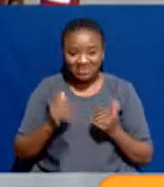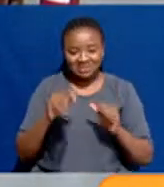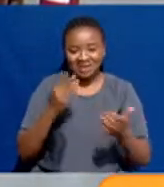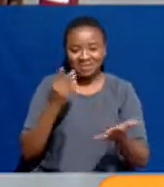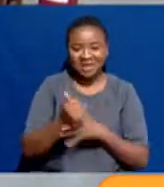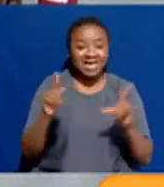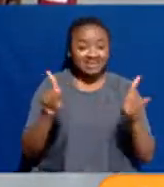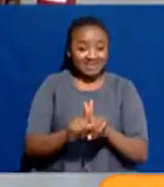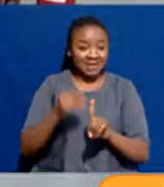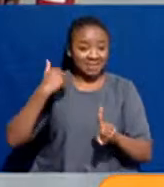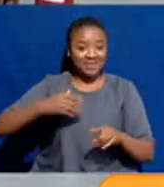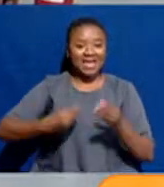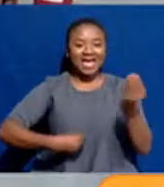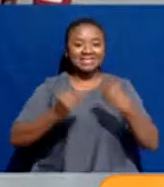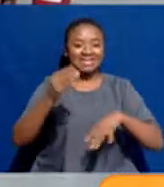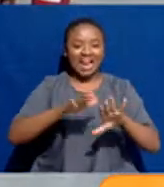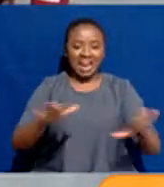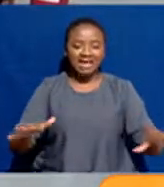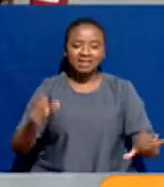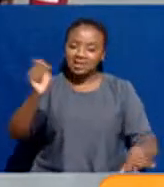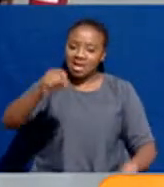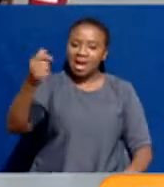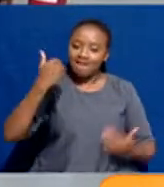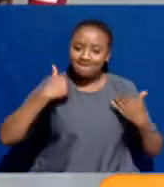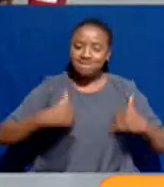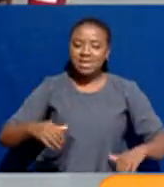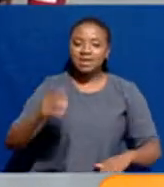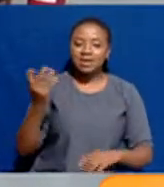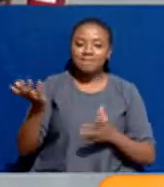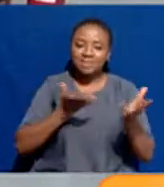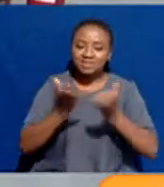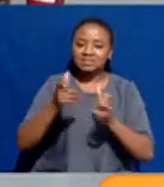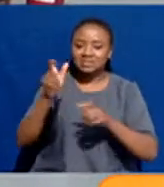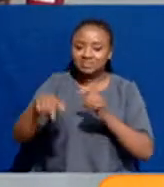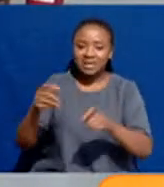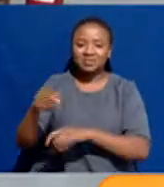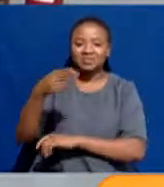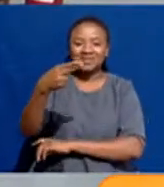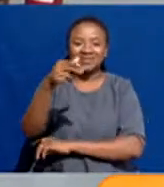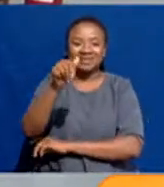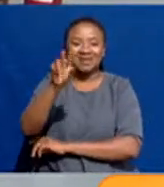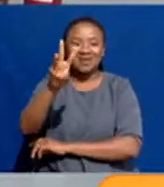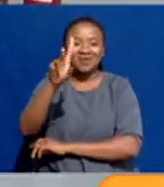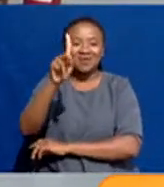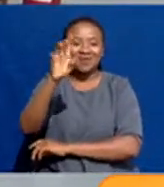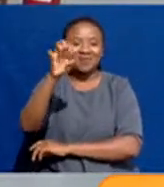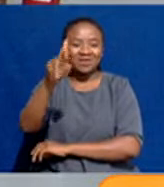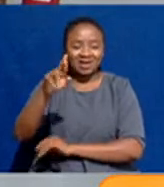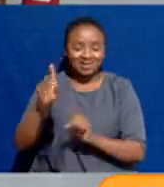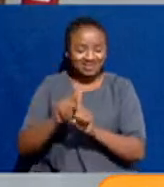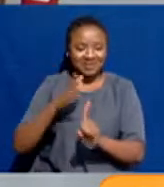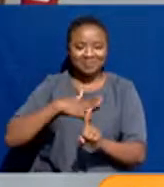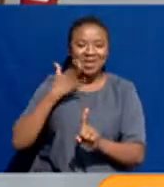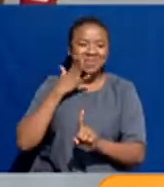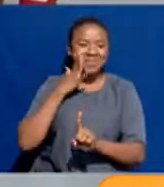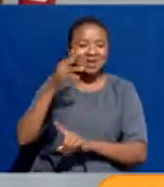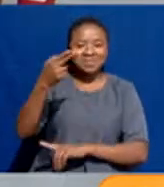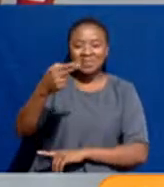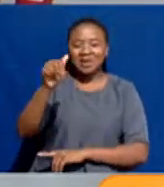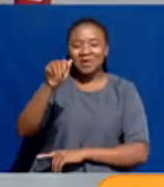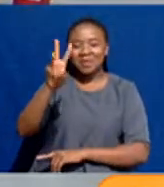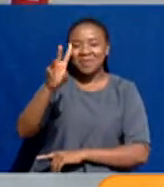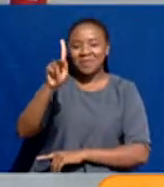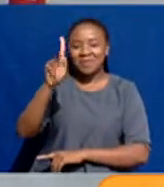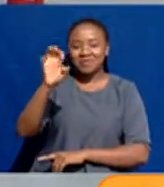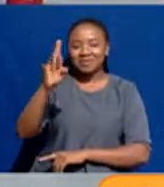This man, you're a real businessman, huh? I'm a hawker, man. My mother's a hawker. Well done, gentlemen. Thank you. Thank you. Thank you